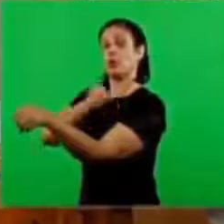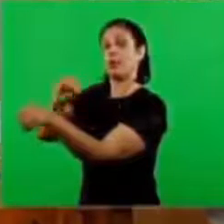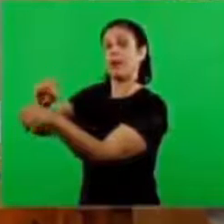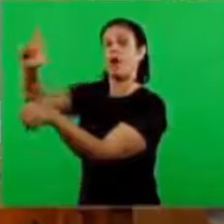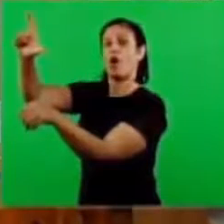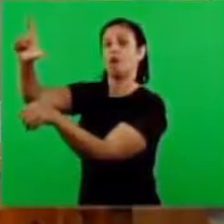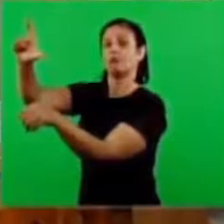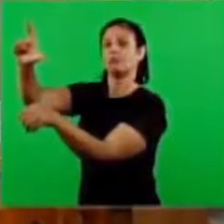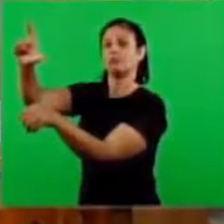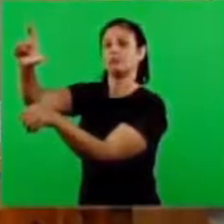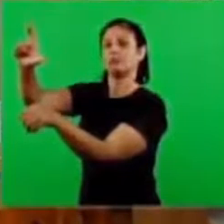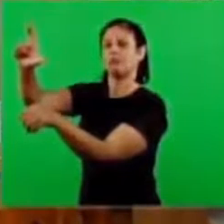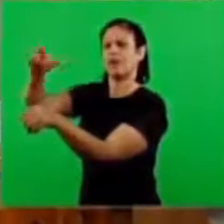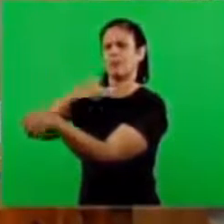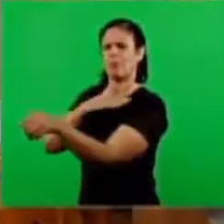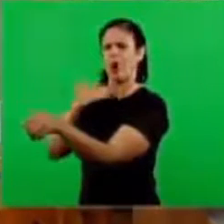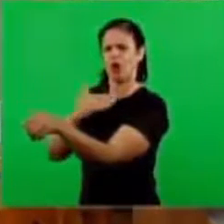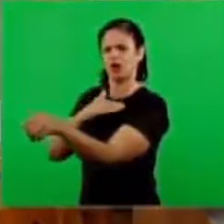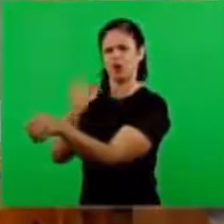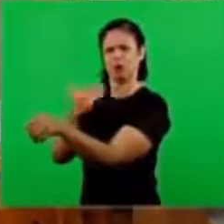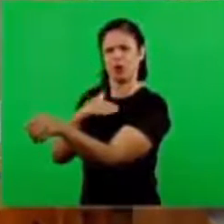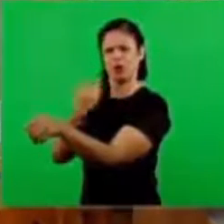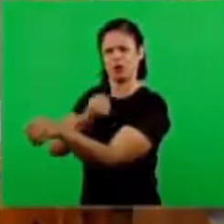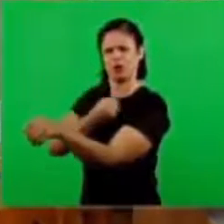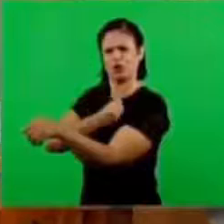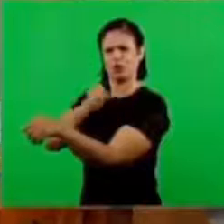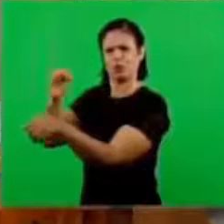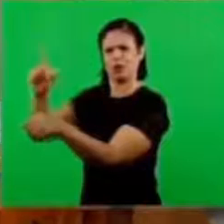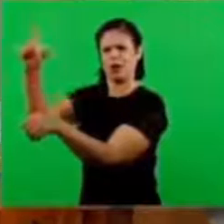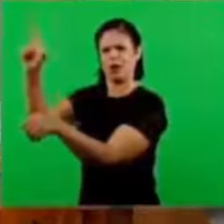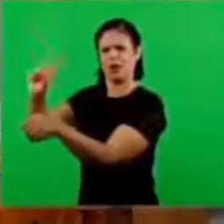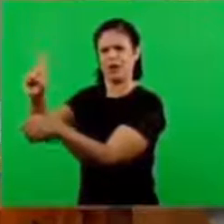Was glorification or no death? So